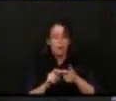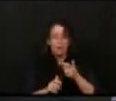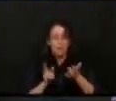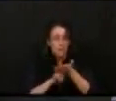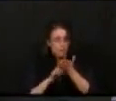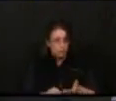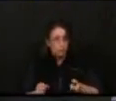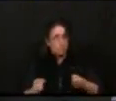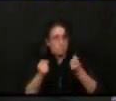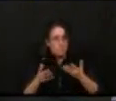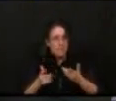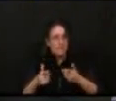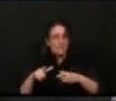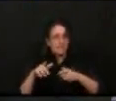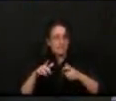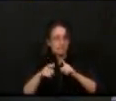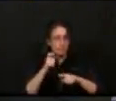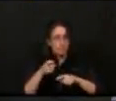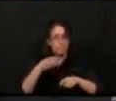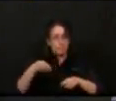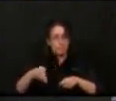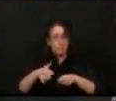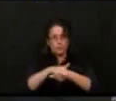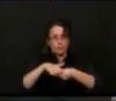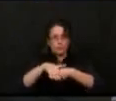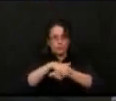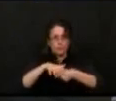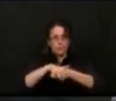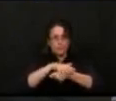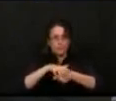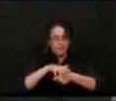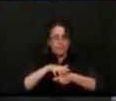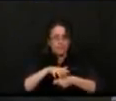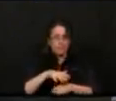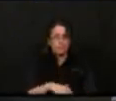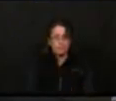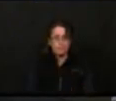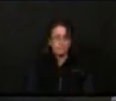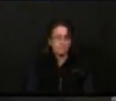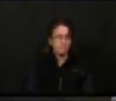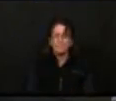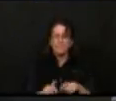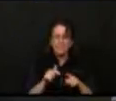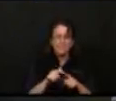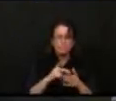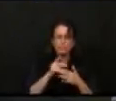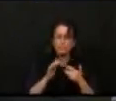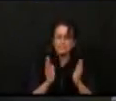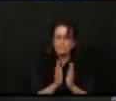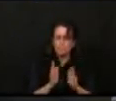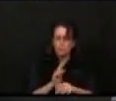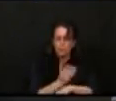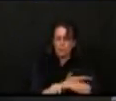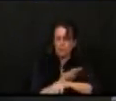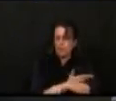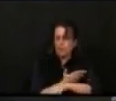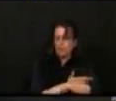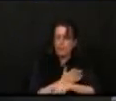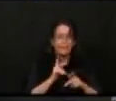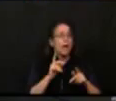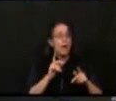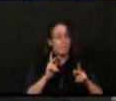trying. I know spent a long time trying to find someone to put in a kitchen. These are renovations in homeowners in Brattleboro,